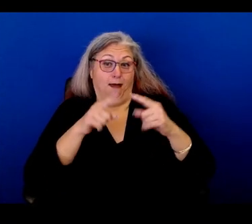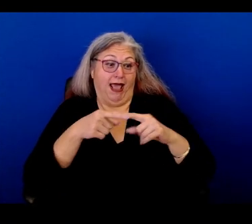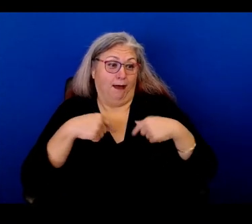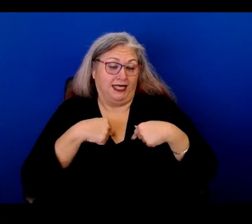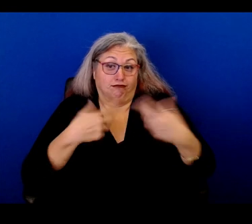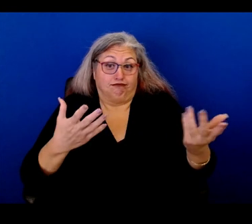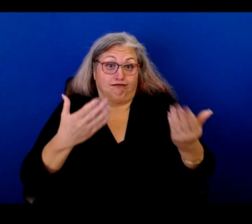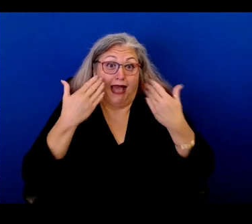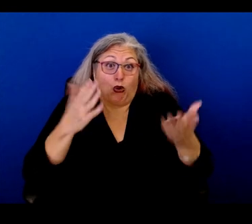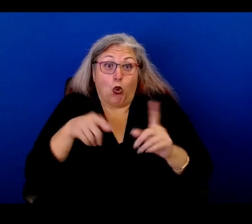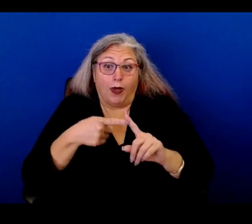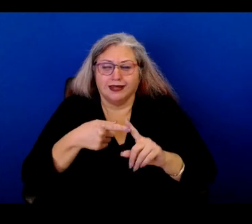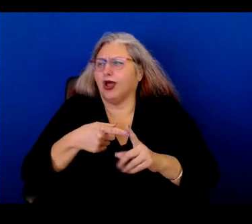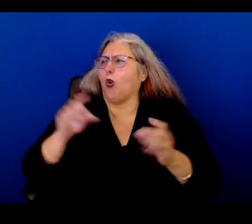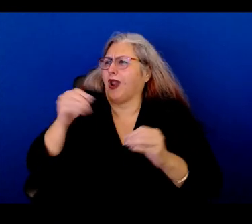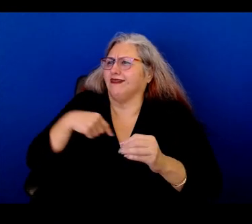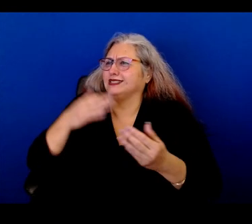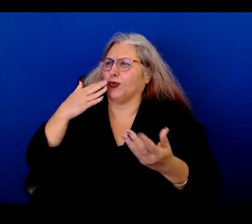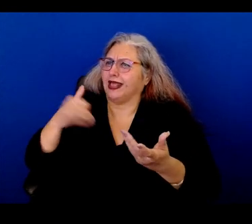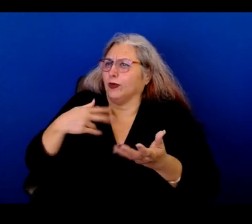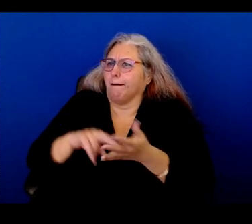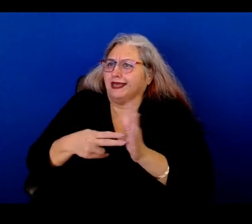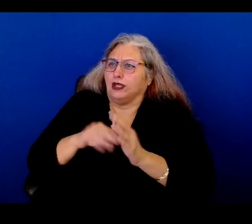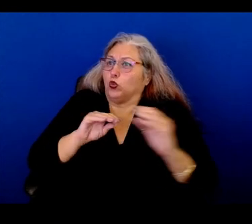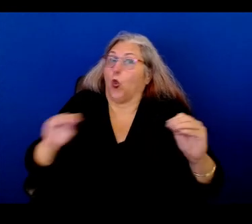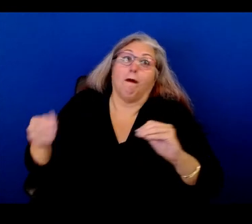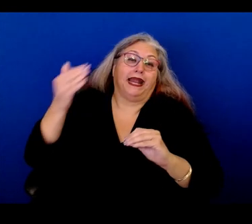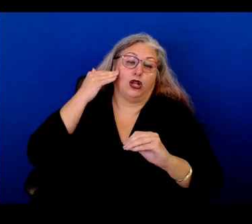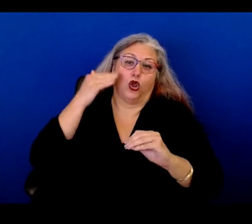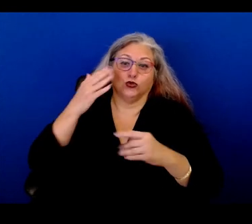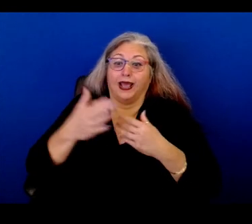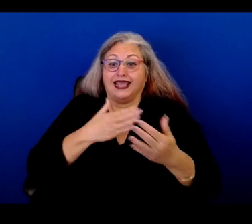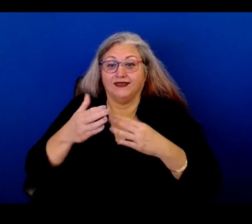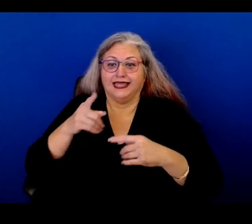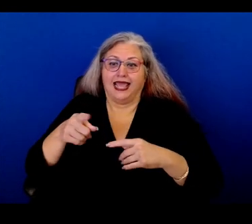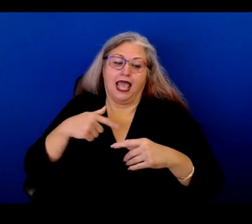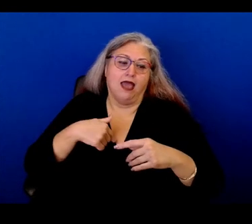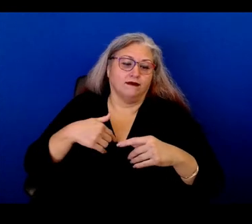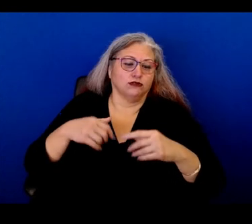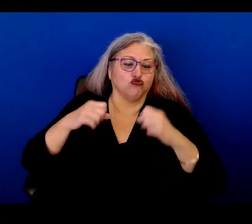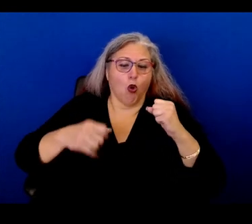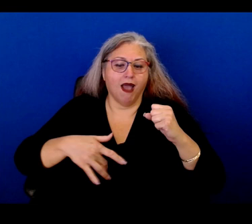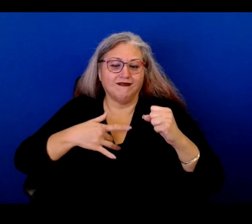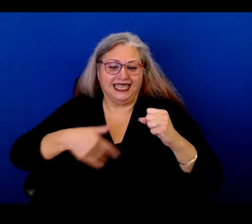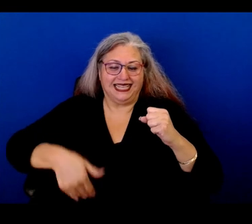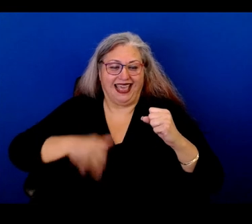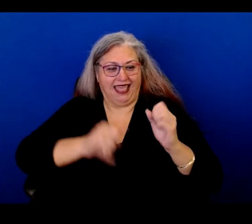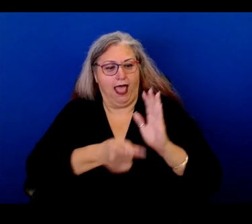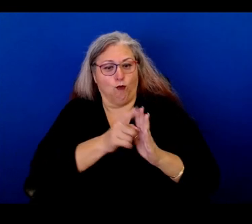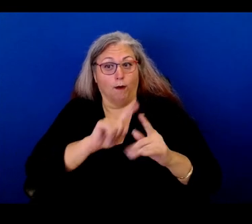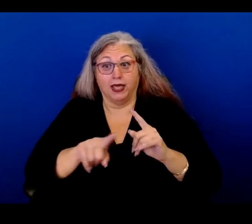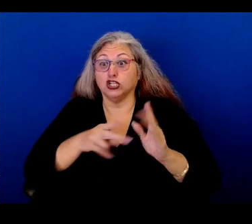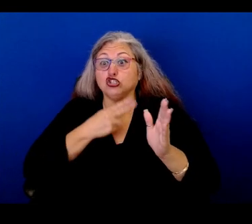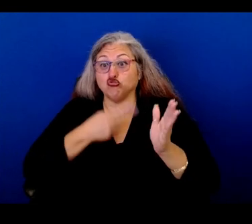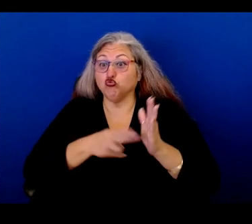don't know when. None of us know, right? That's what I was saying. None of us know. And so even though there was a strong feeling at that moment, I think it was true for